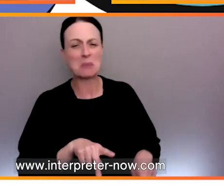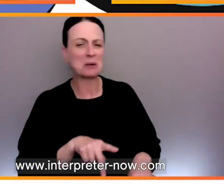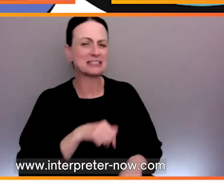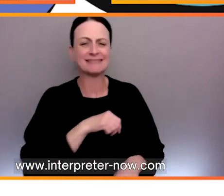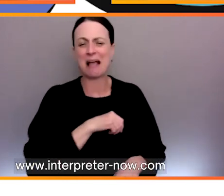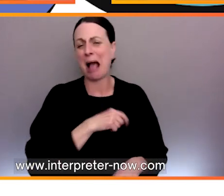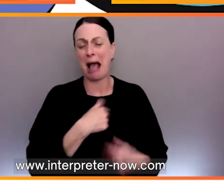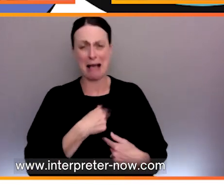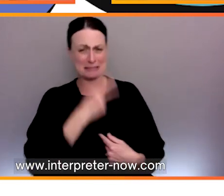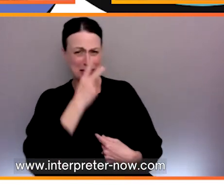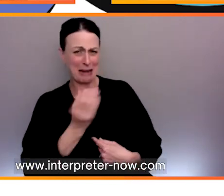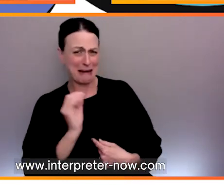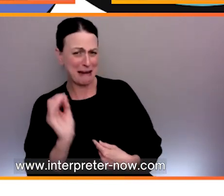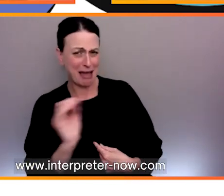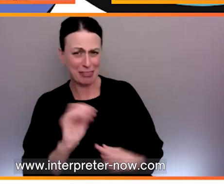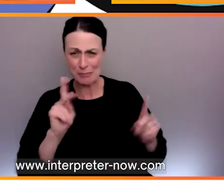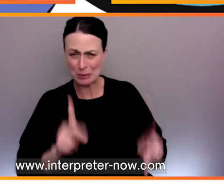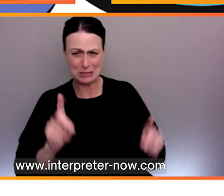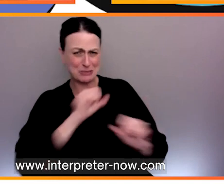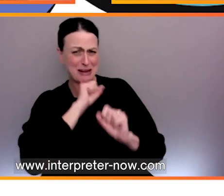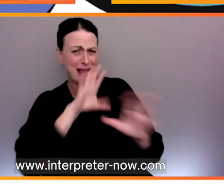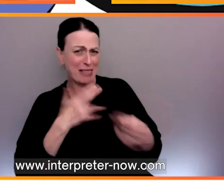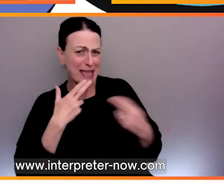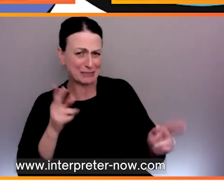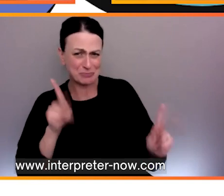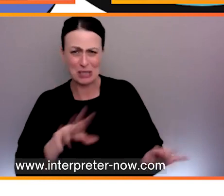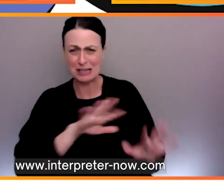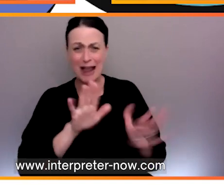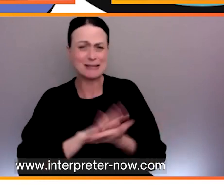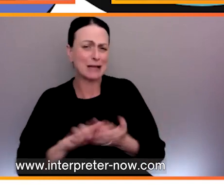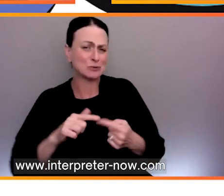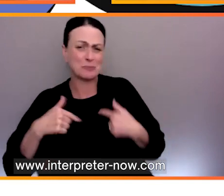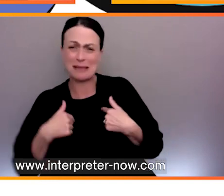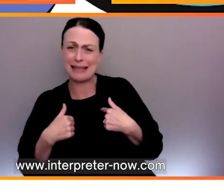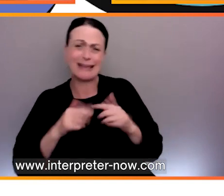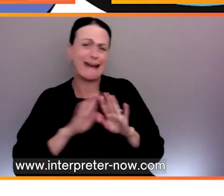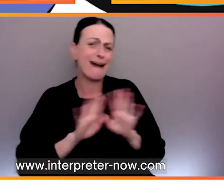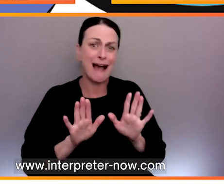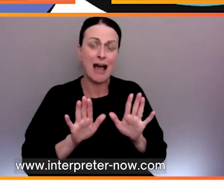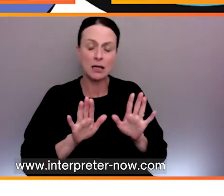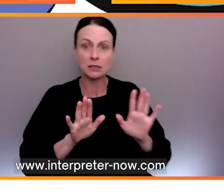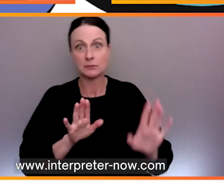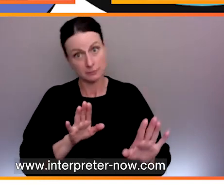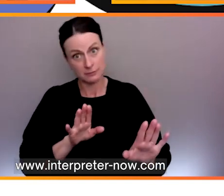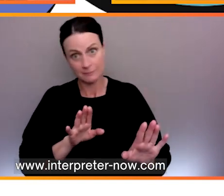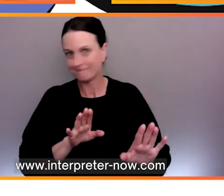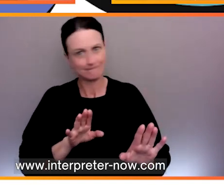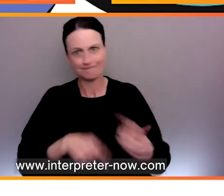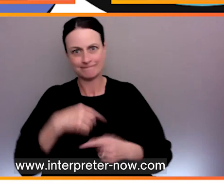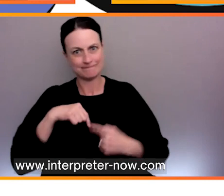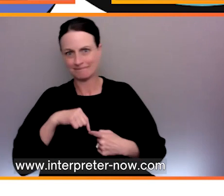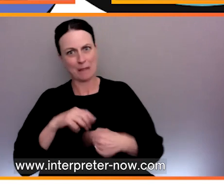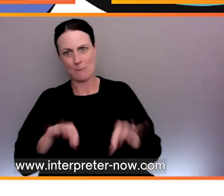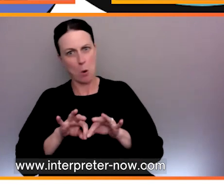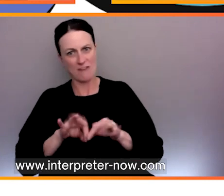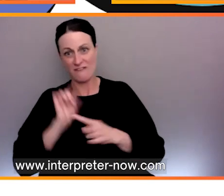that thing, because they're so nice to me and they're so, but it's really important in that moment to listen, to deeply listen, and to take